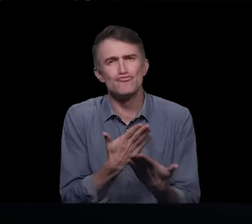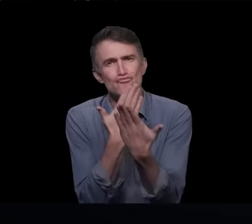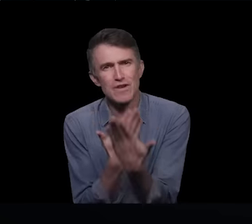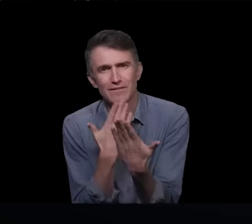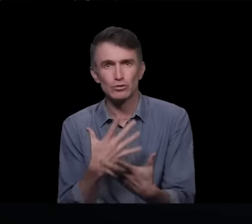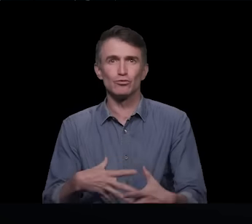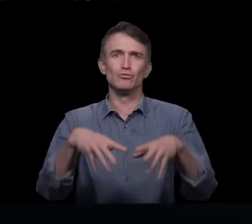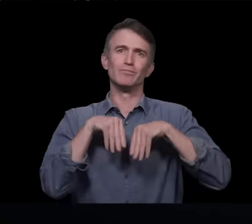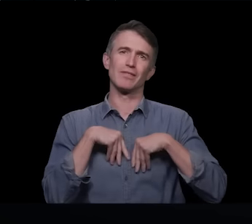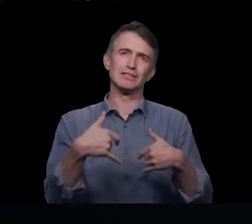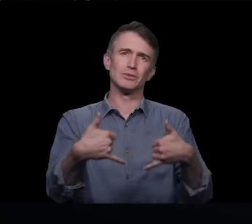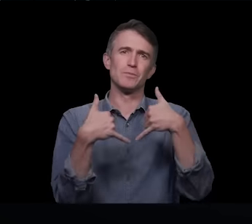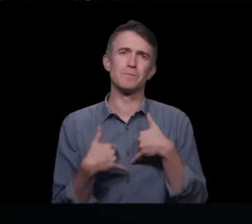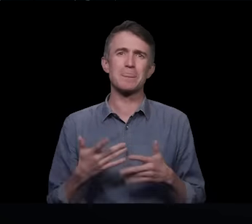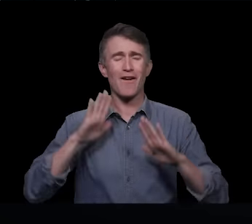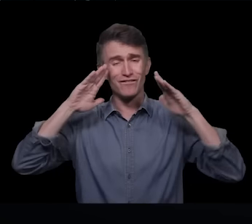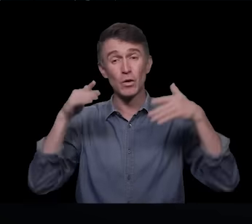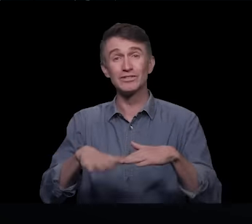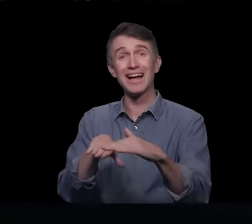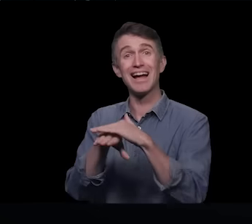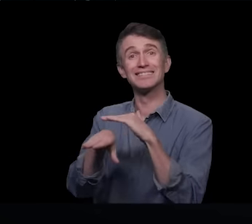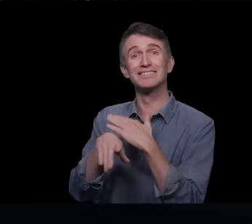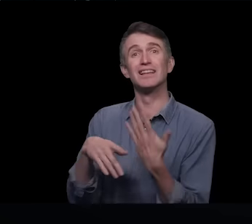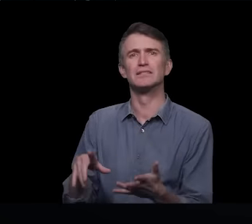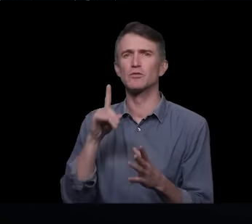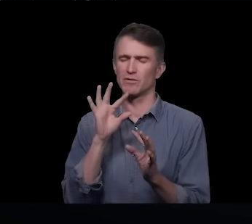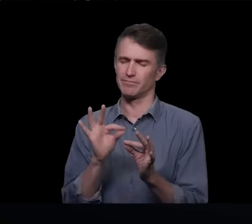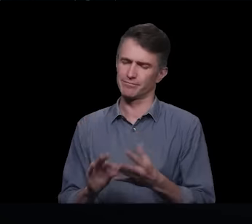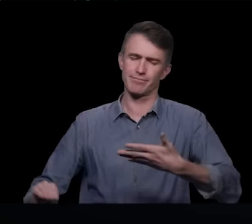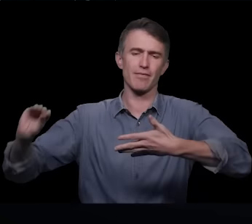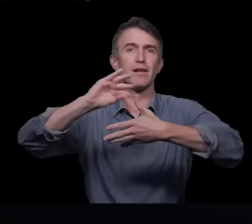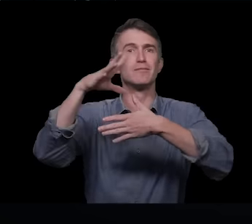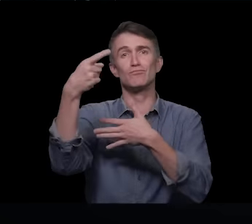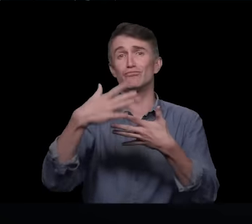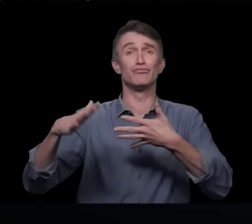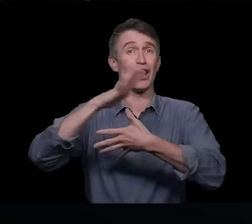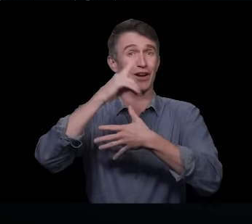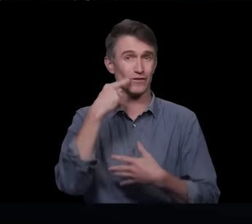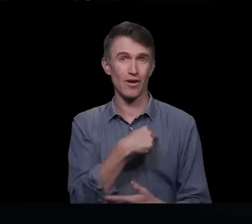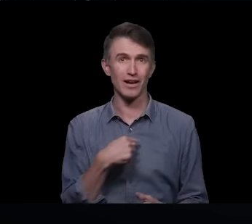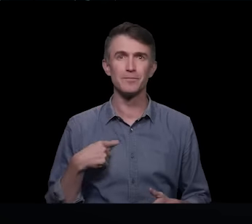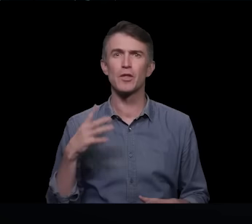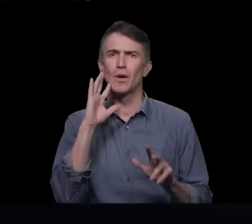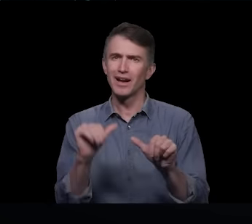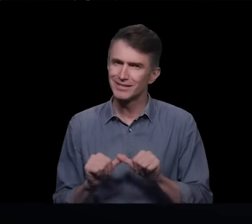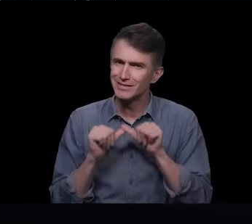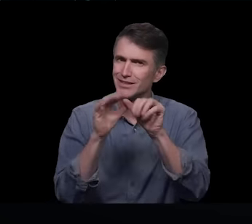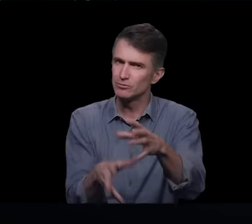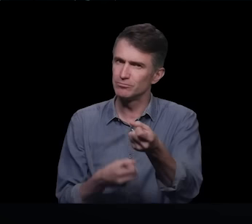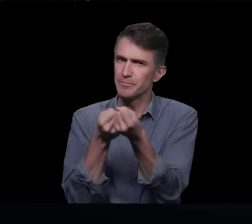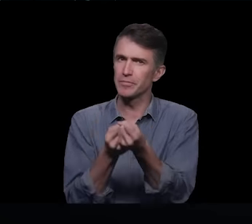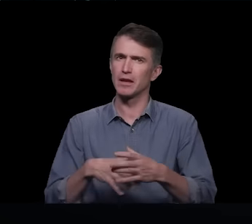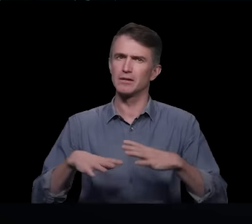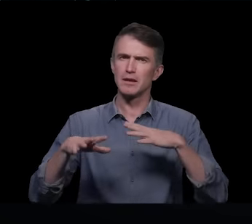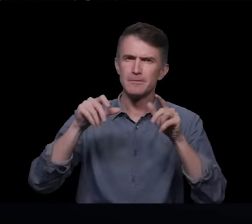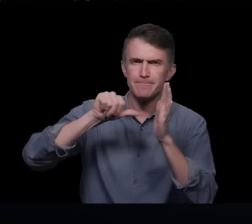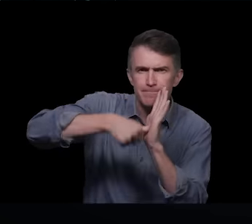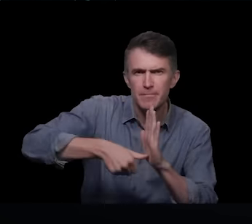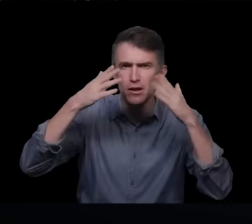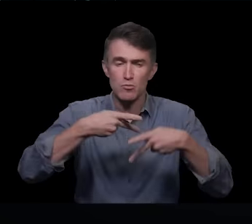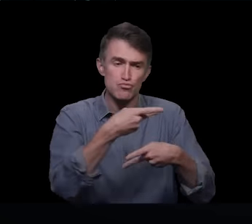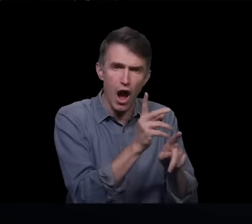truly grateful to be given this award. Our focus on accessibility will remain a top priority for us as we continue to build and